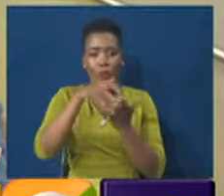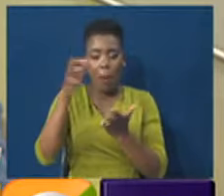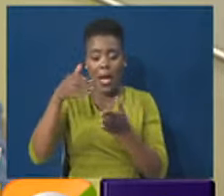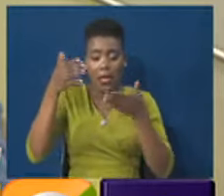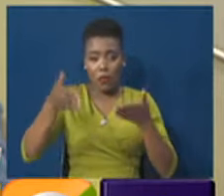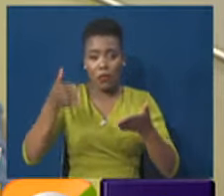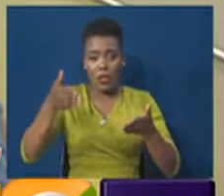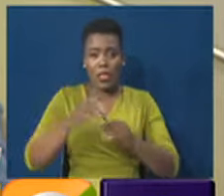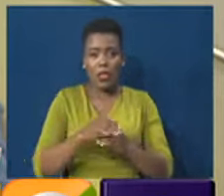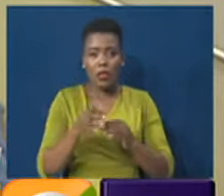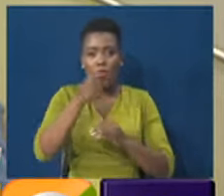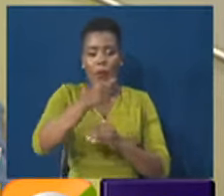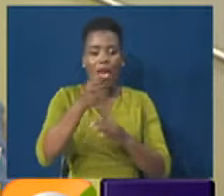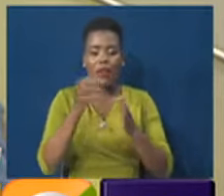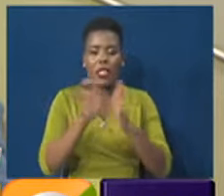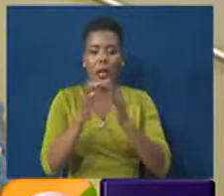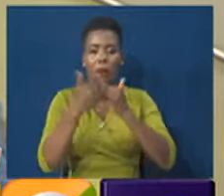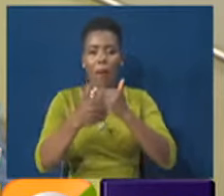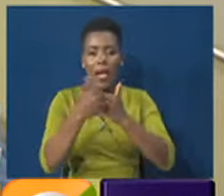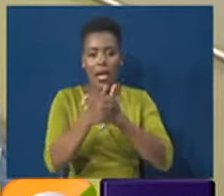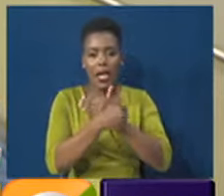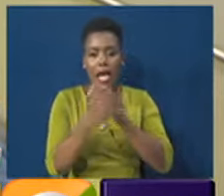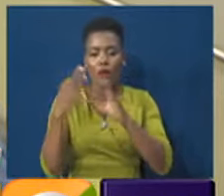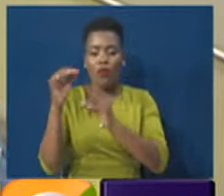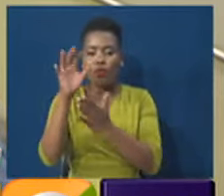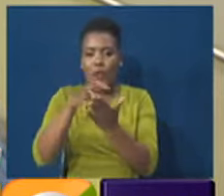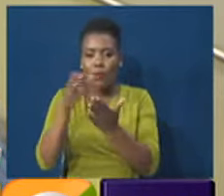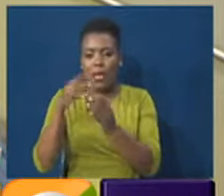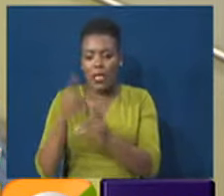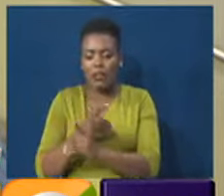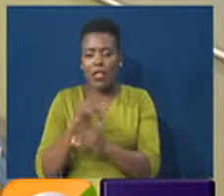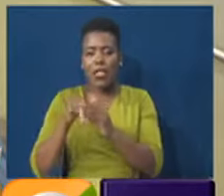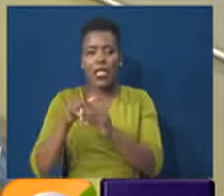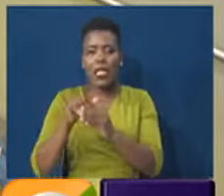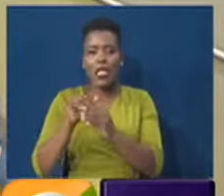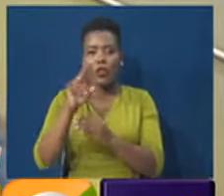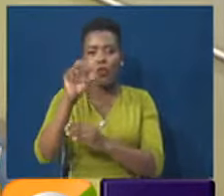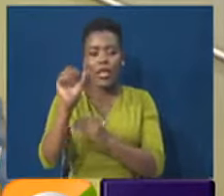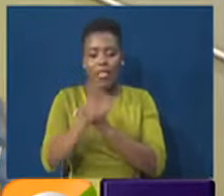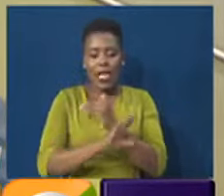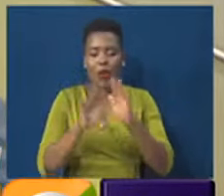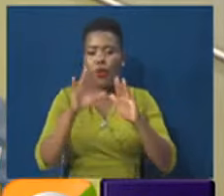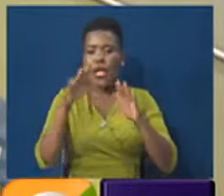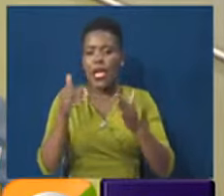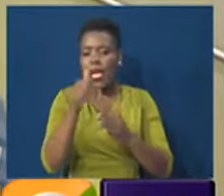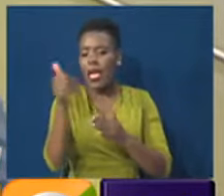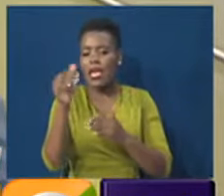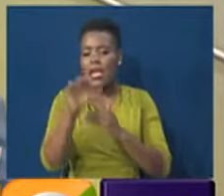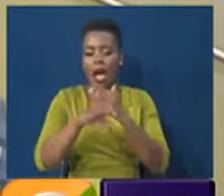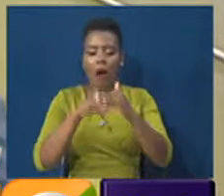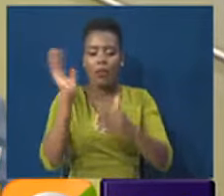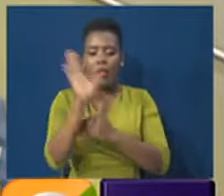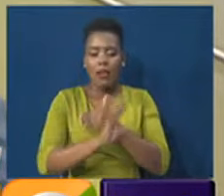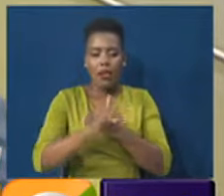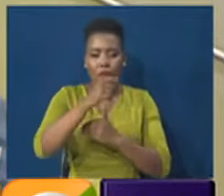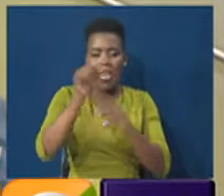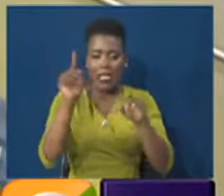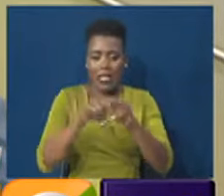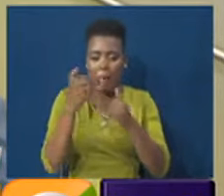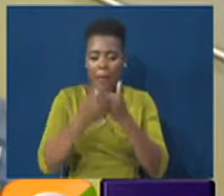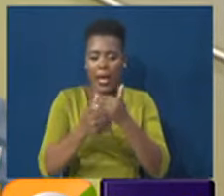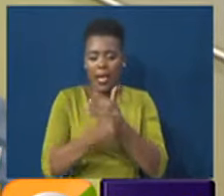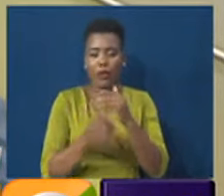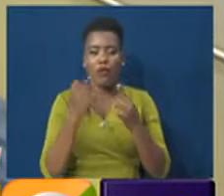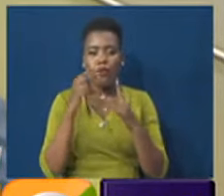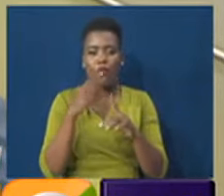today to buy bread, and you go to a supermarket in the US or any OECD country to buy the same bread, you find